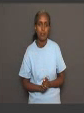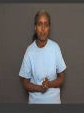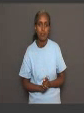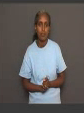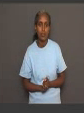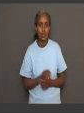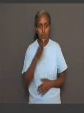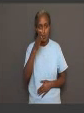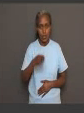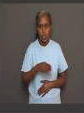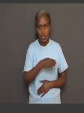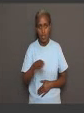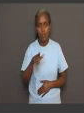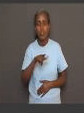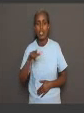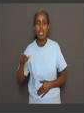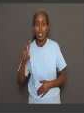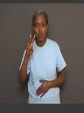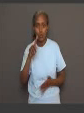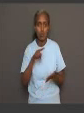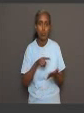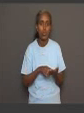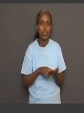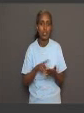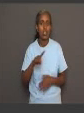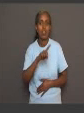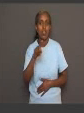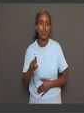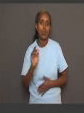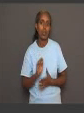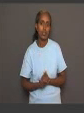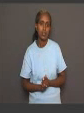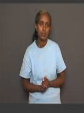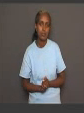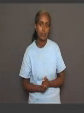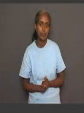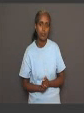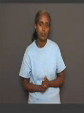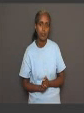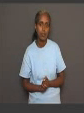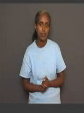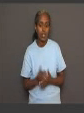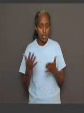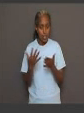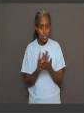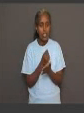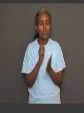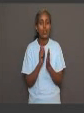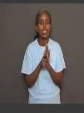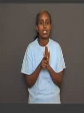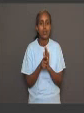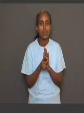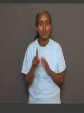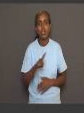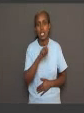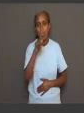To graph a line, 2 points are required. Take, for example, the